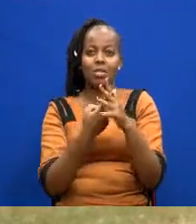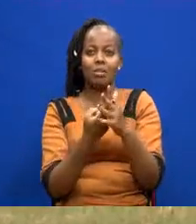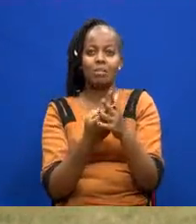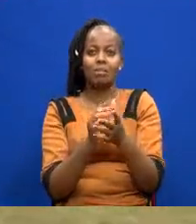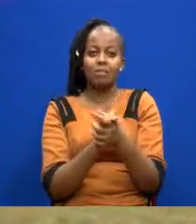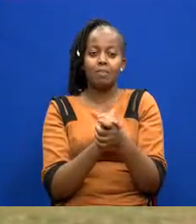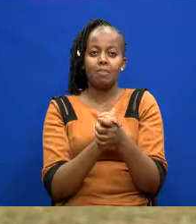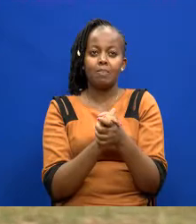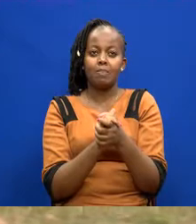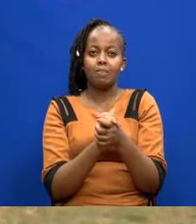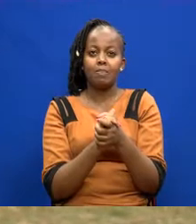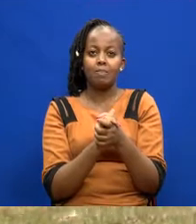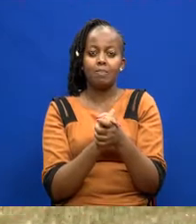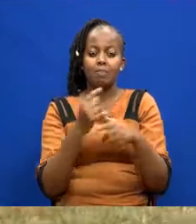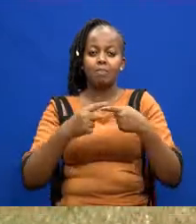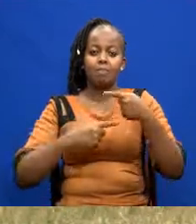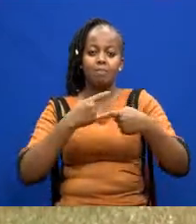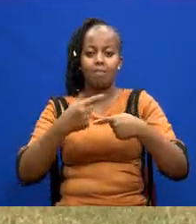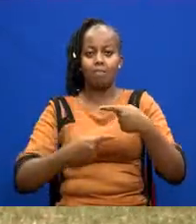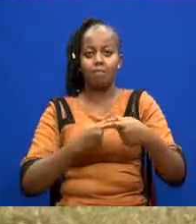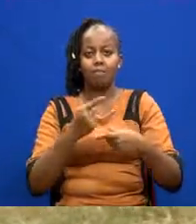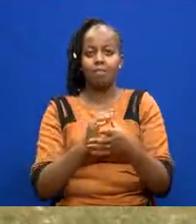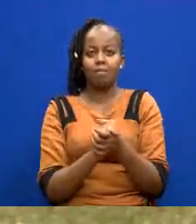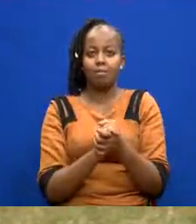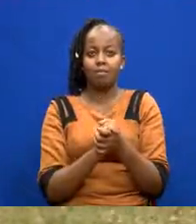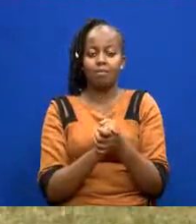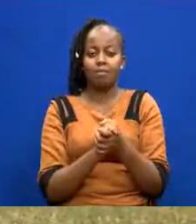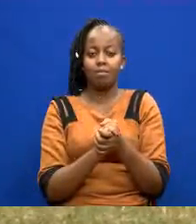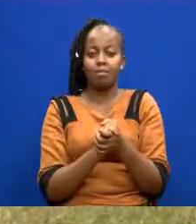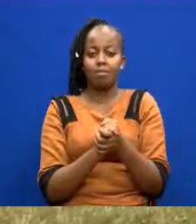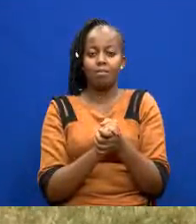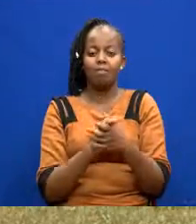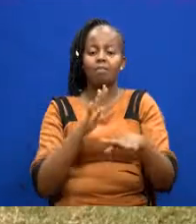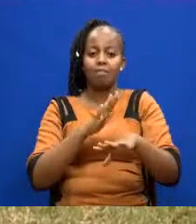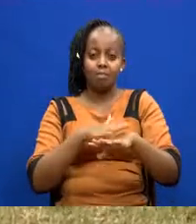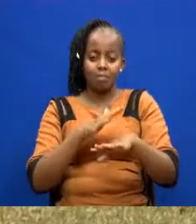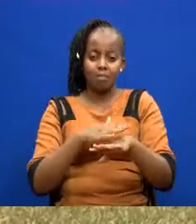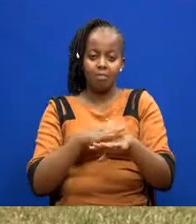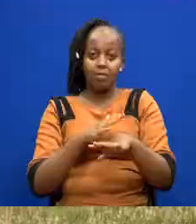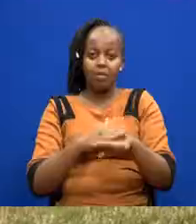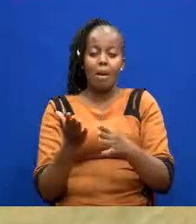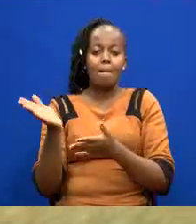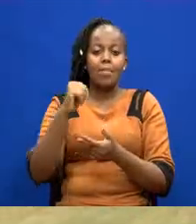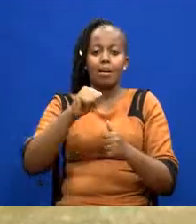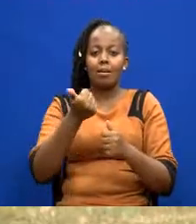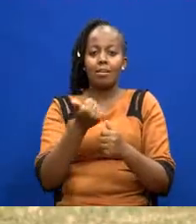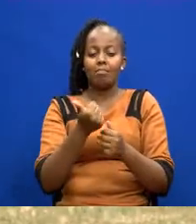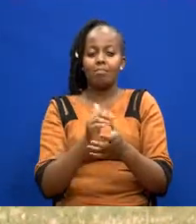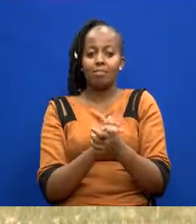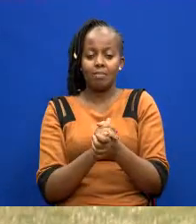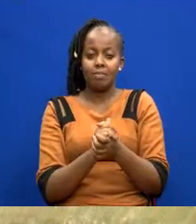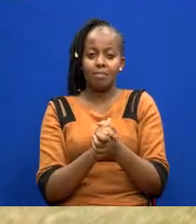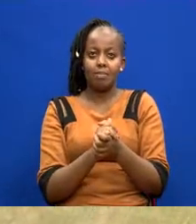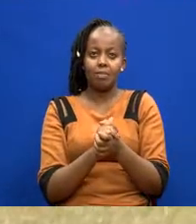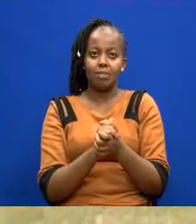from the middle. Go, go, go, go, David. Tackle. Go. Lovely. Quickly back. Release the